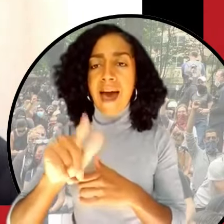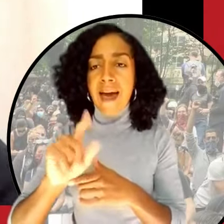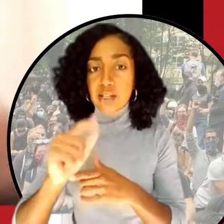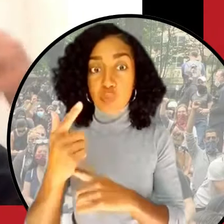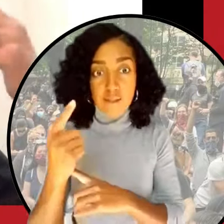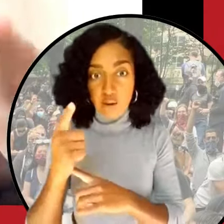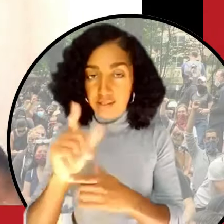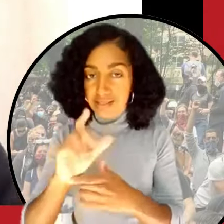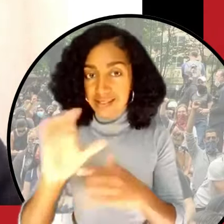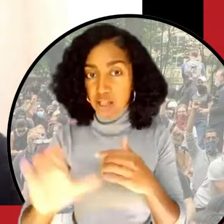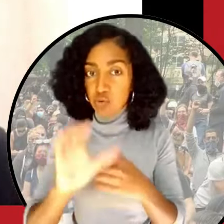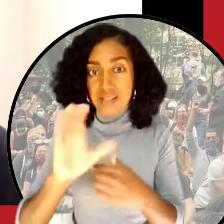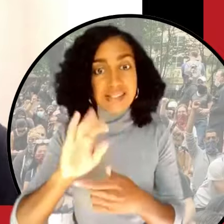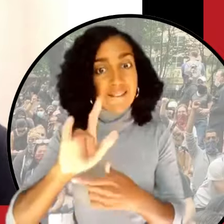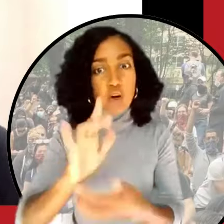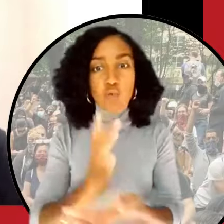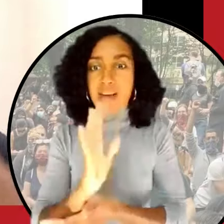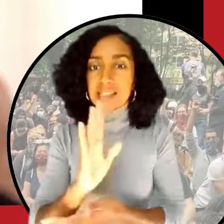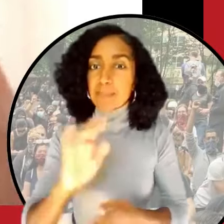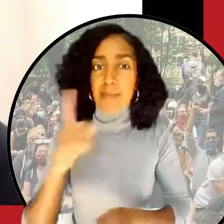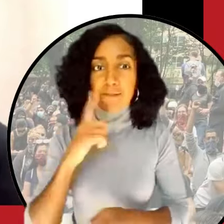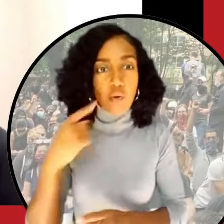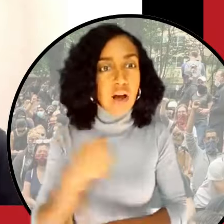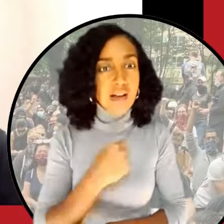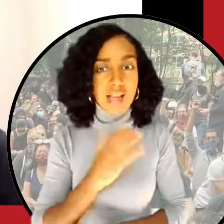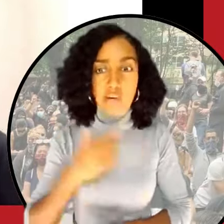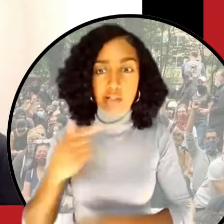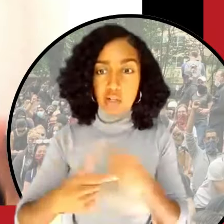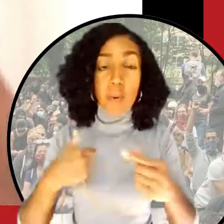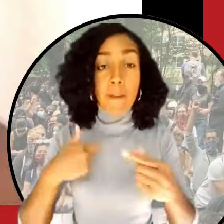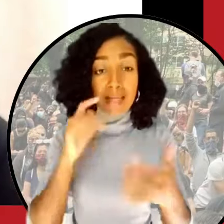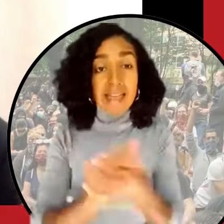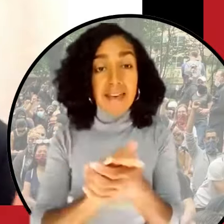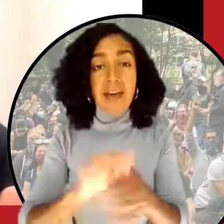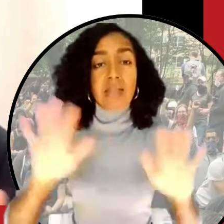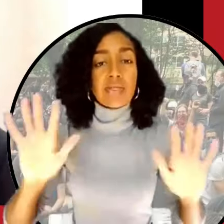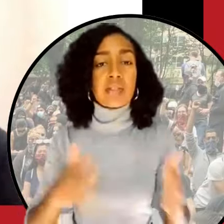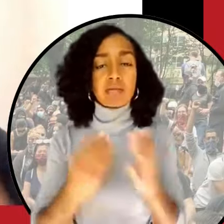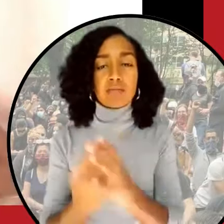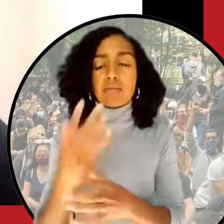time. We believe in the Thrive Agenda, right? Like, it is our time to